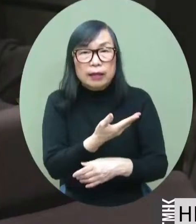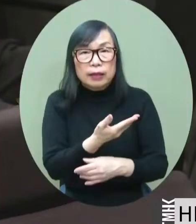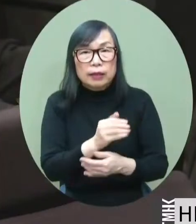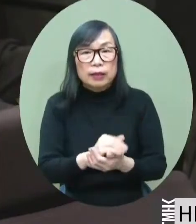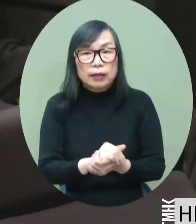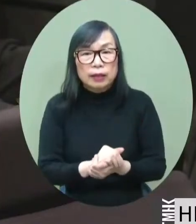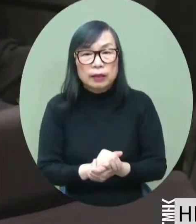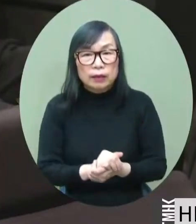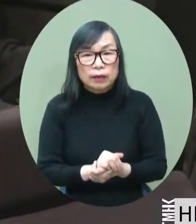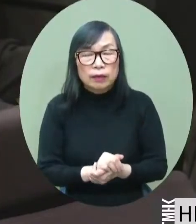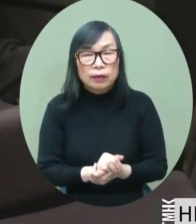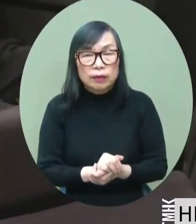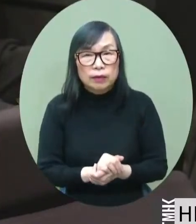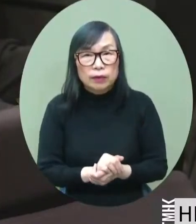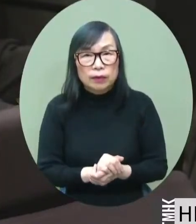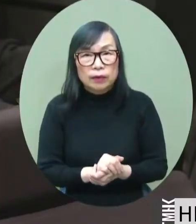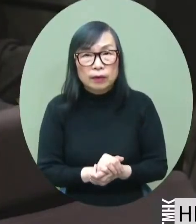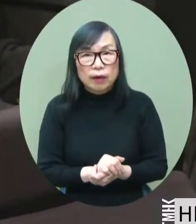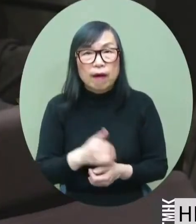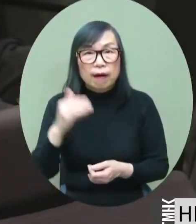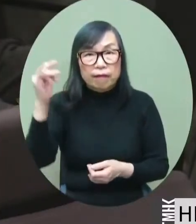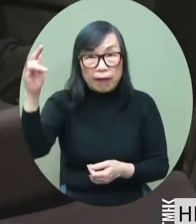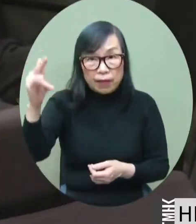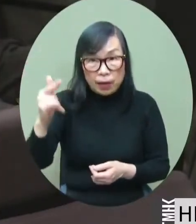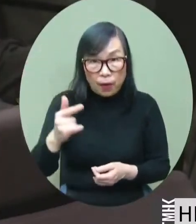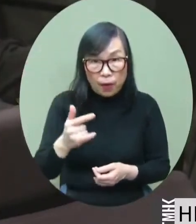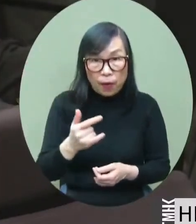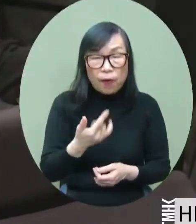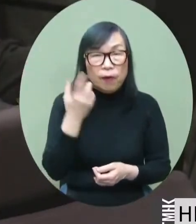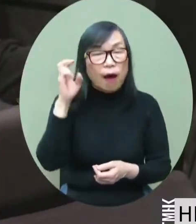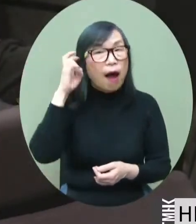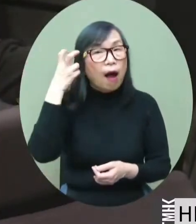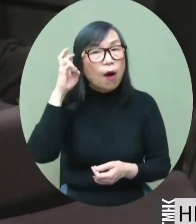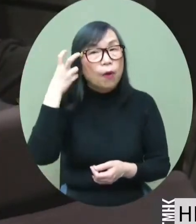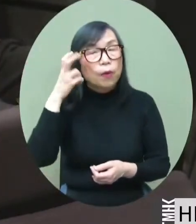have said that foreign domestic helpers